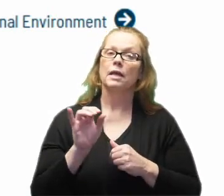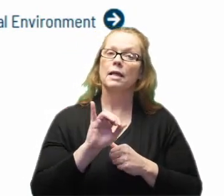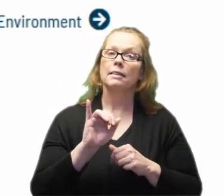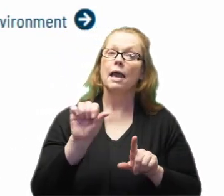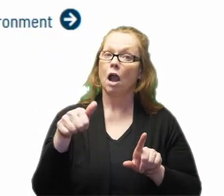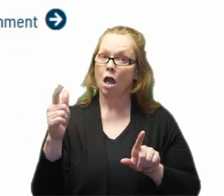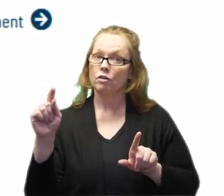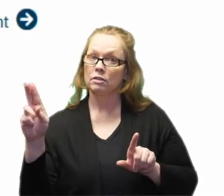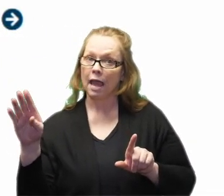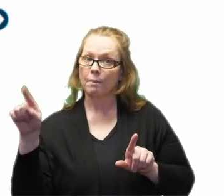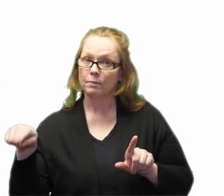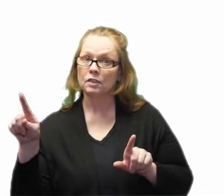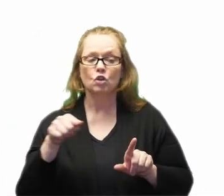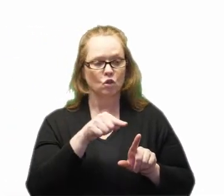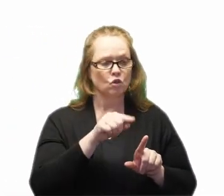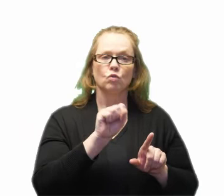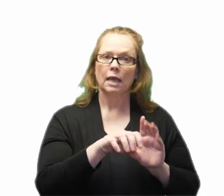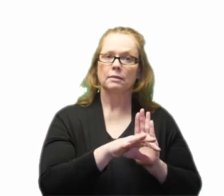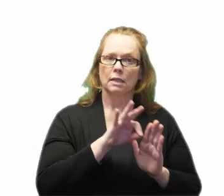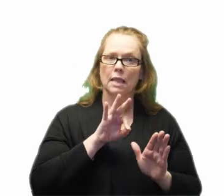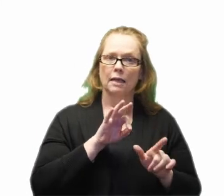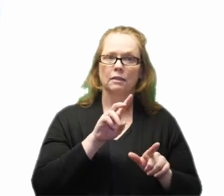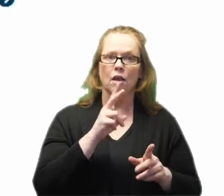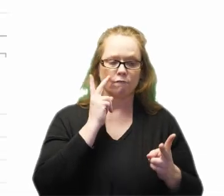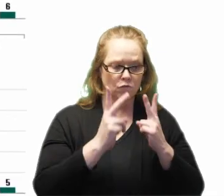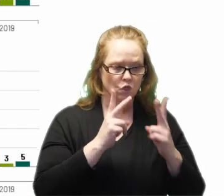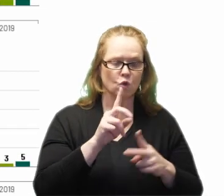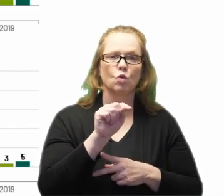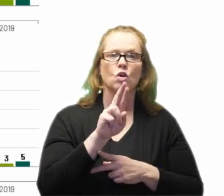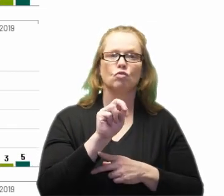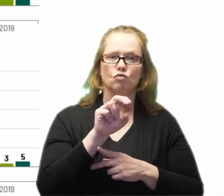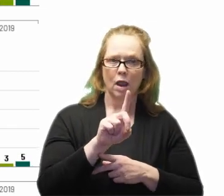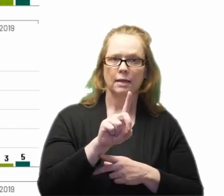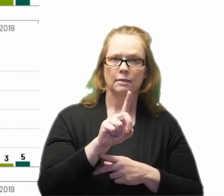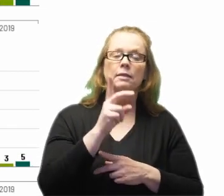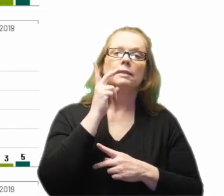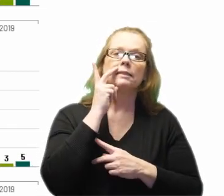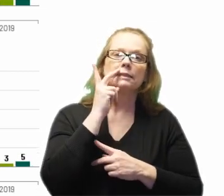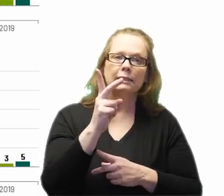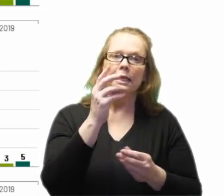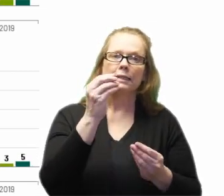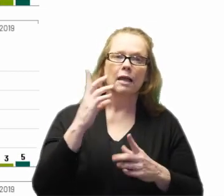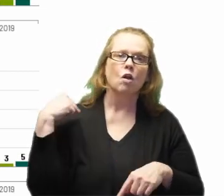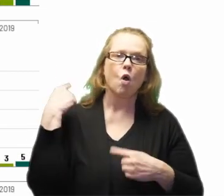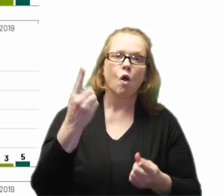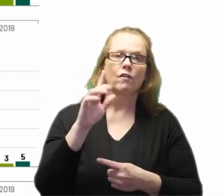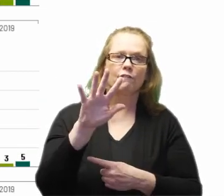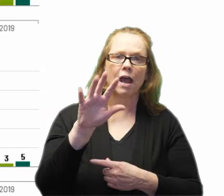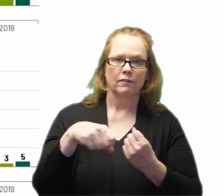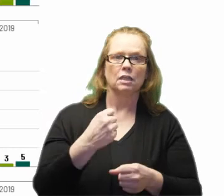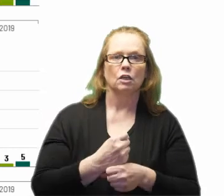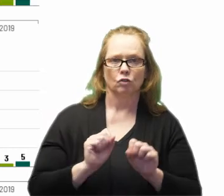Like the other tabs, you can select View Trend to see the data over 5 years.